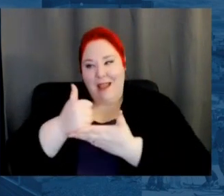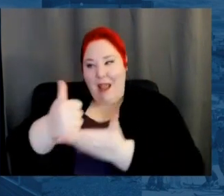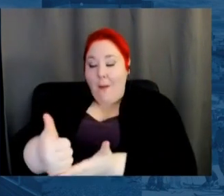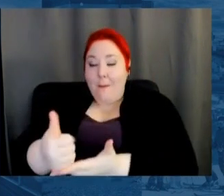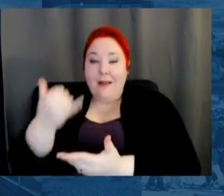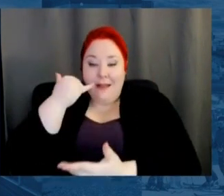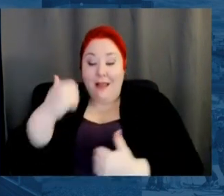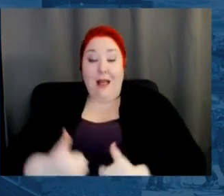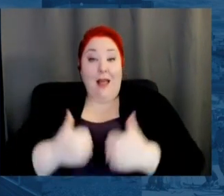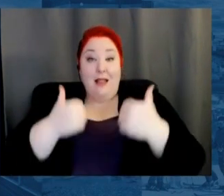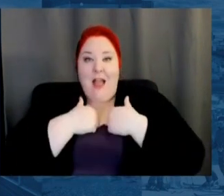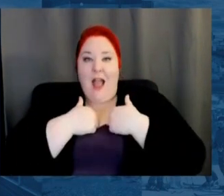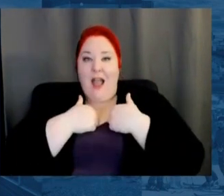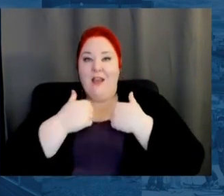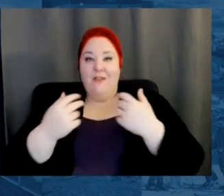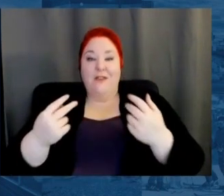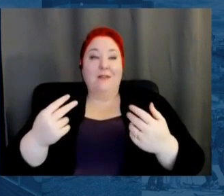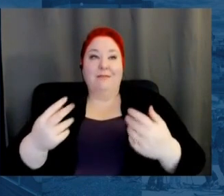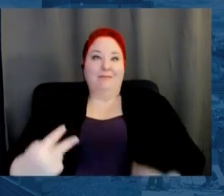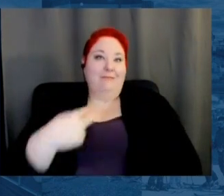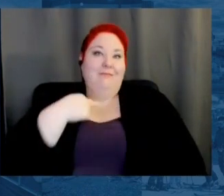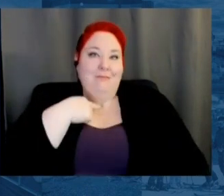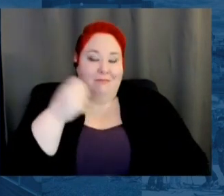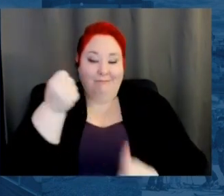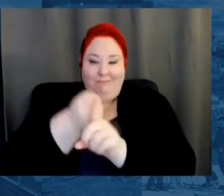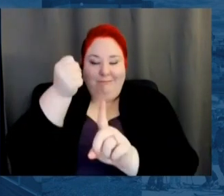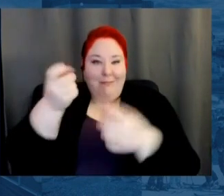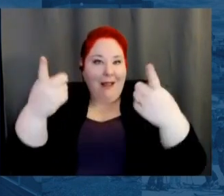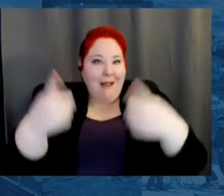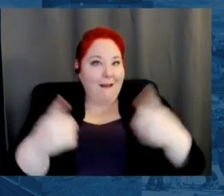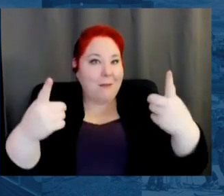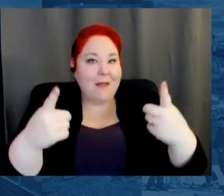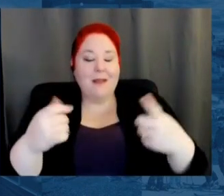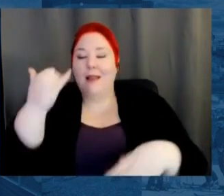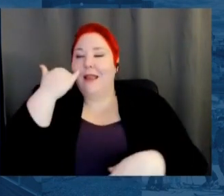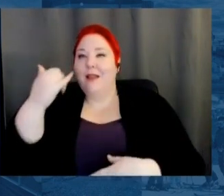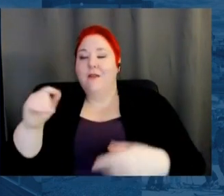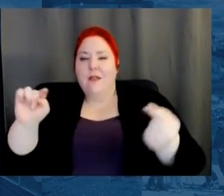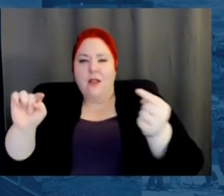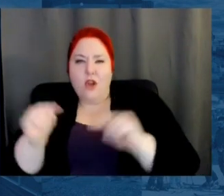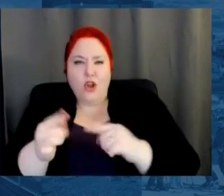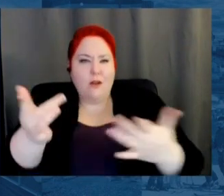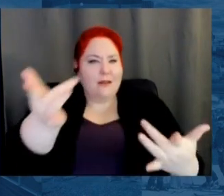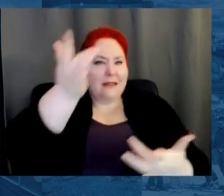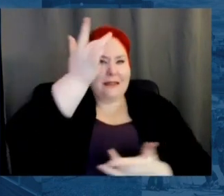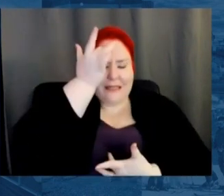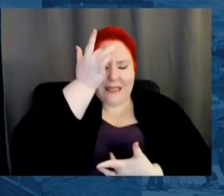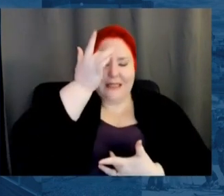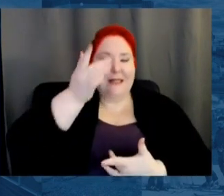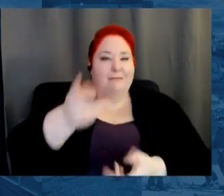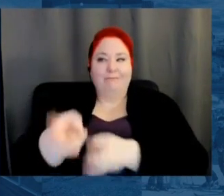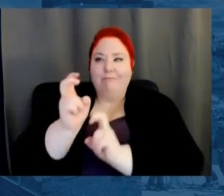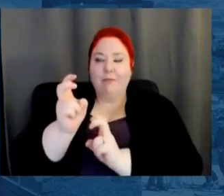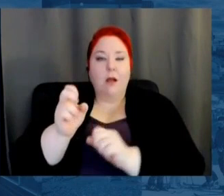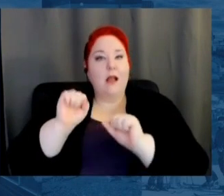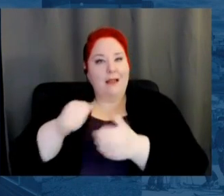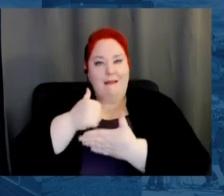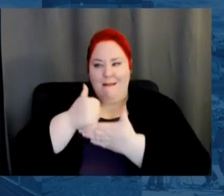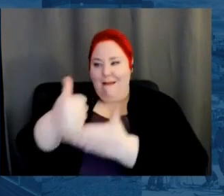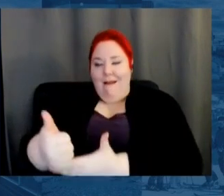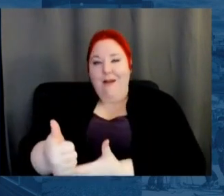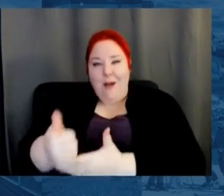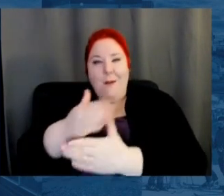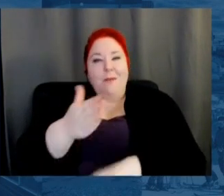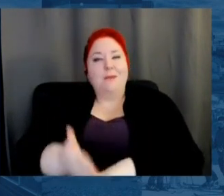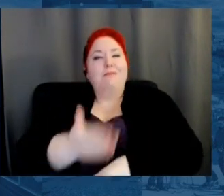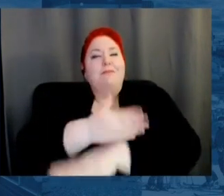curveball, strengthening the safety net for those who get sick or hurt unexpectedly so they can get better without sacrificing everything they've